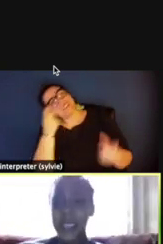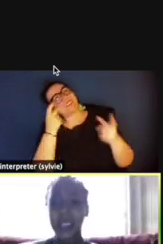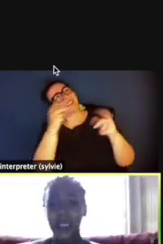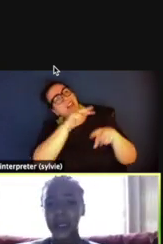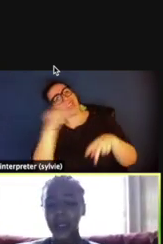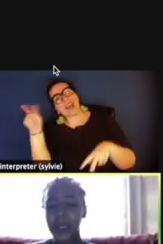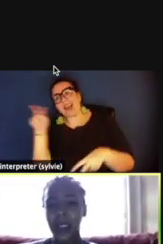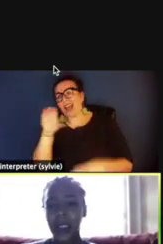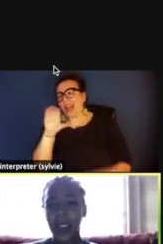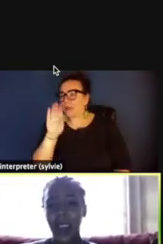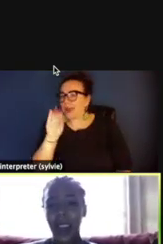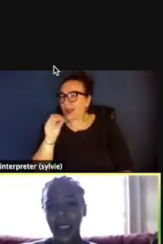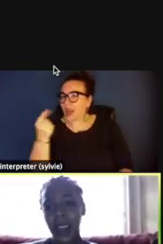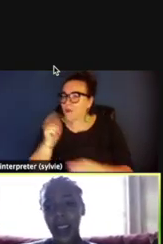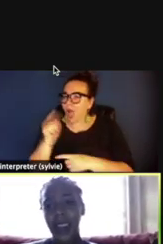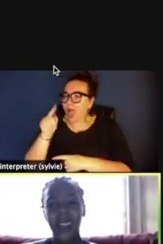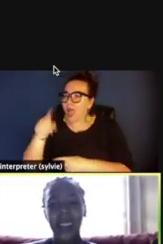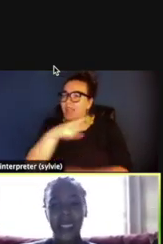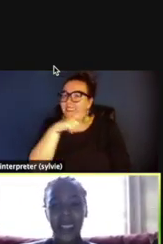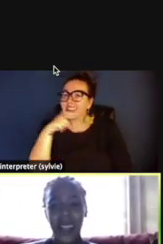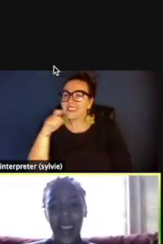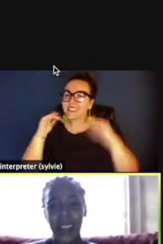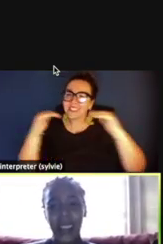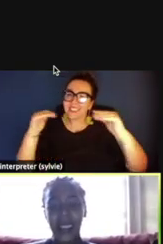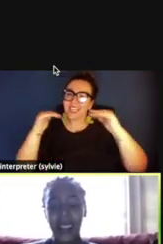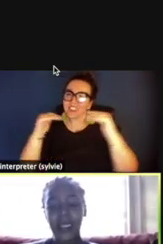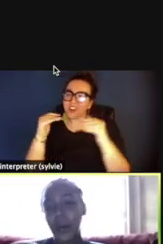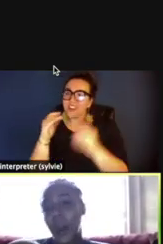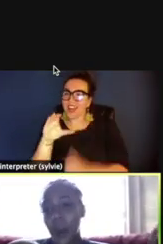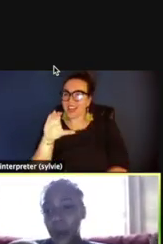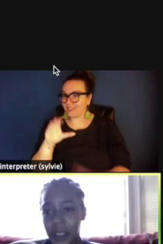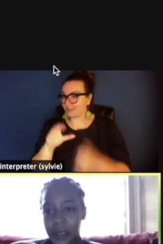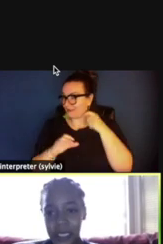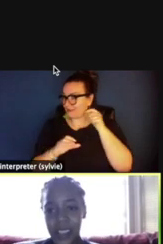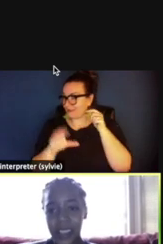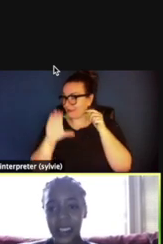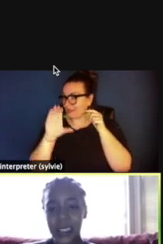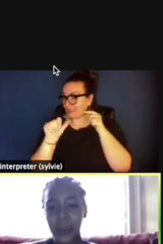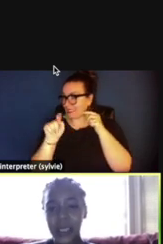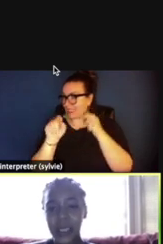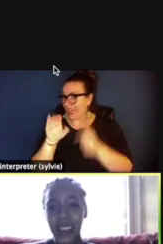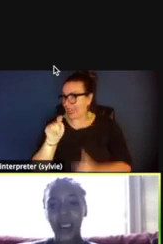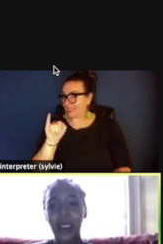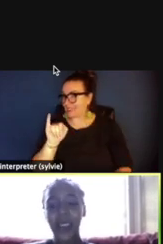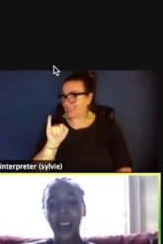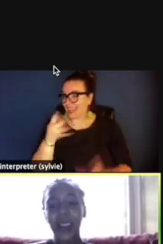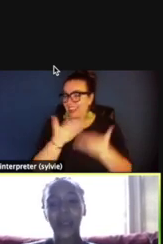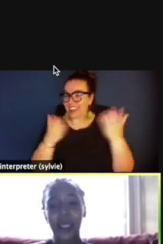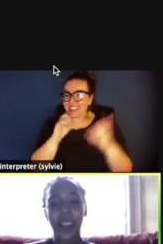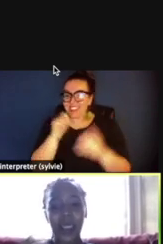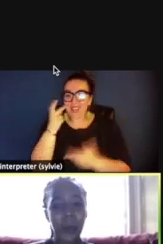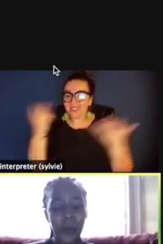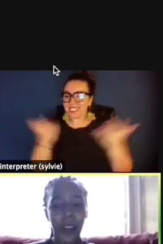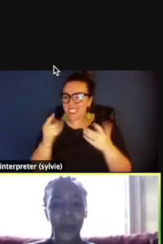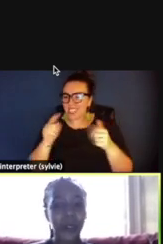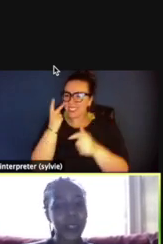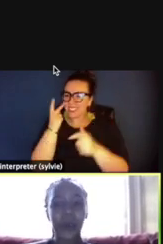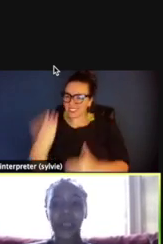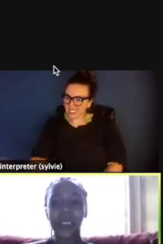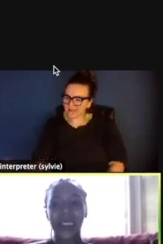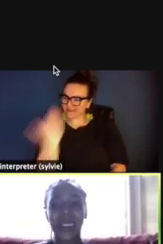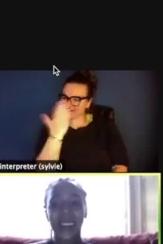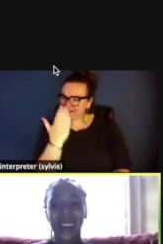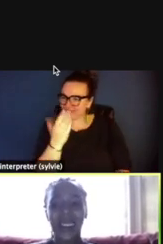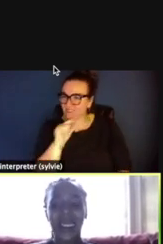Cabo's in the desert, so it's like a lot of cacti and things like that, and like things that I would never see here. So seeing all of that like firsthand up front was really